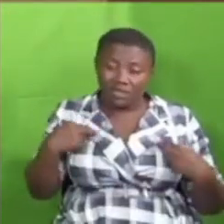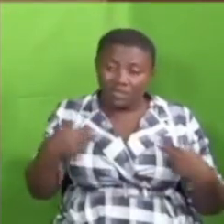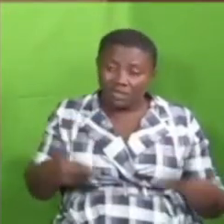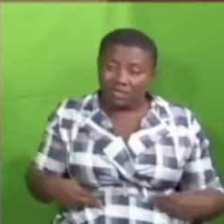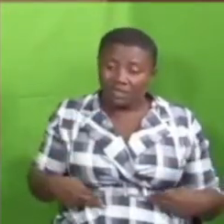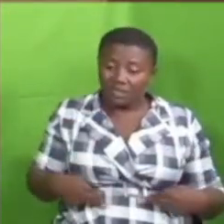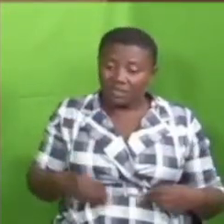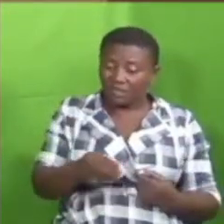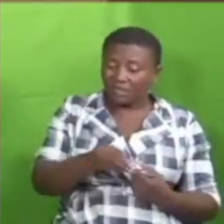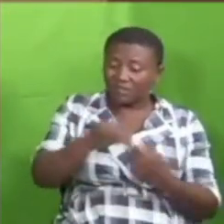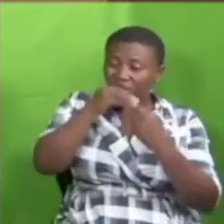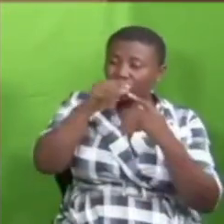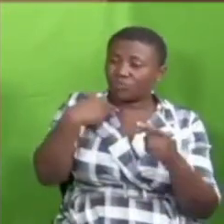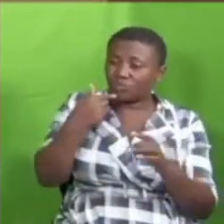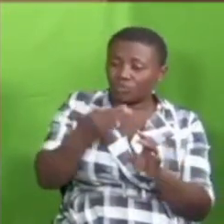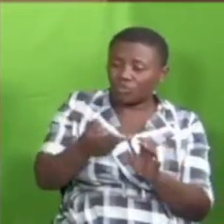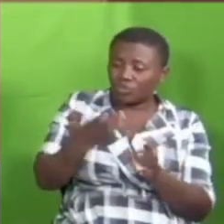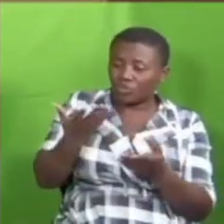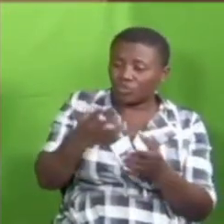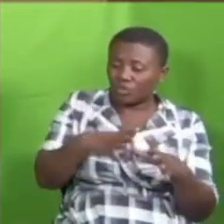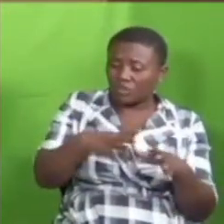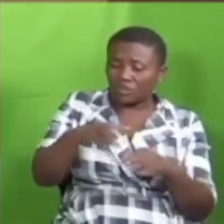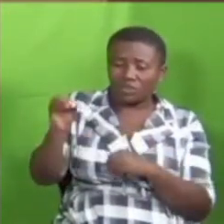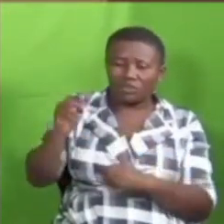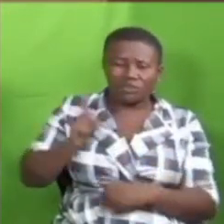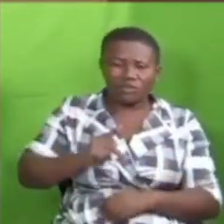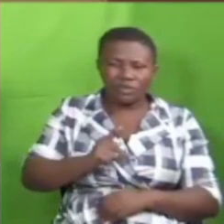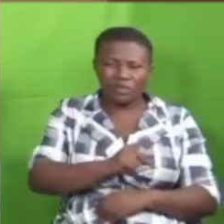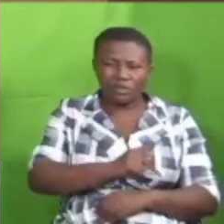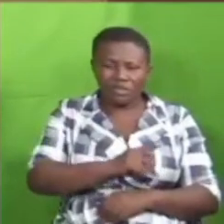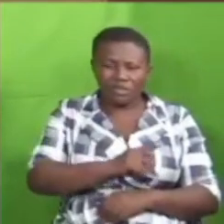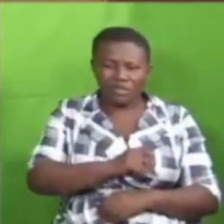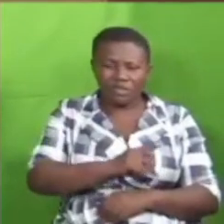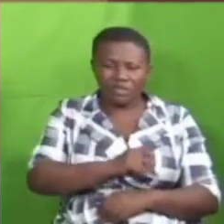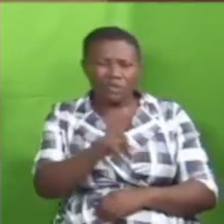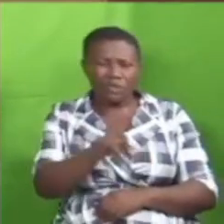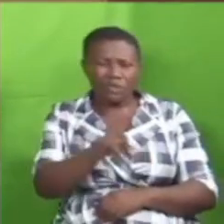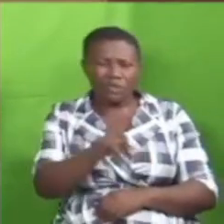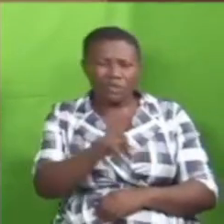ask, why is it that when you leave parliament within a short period,